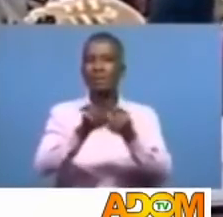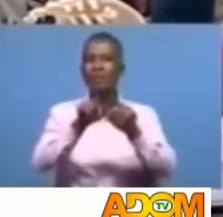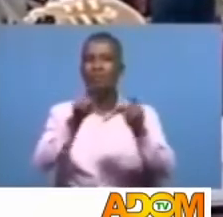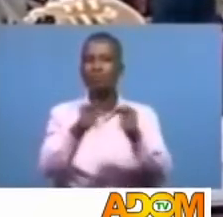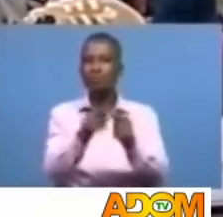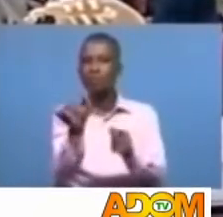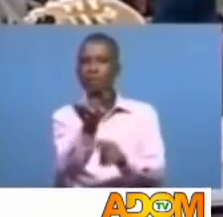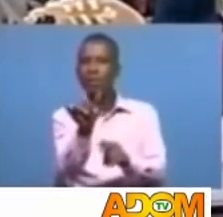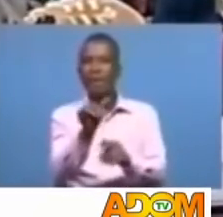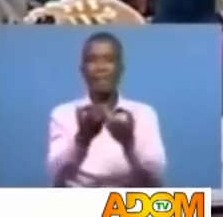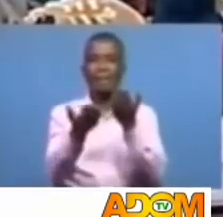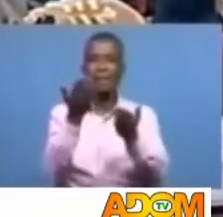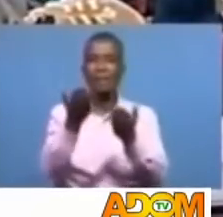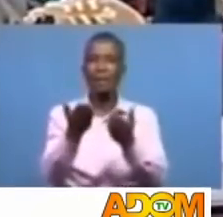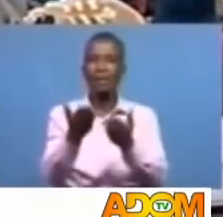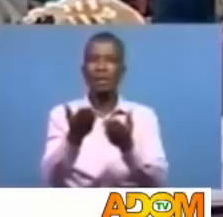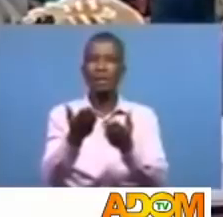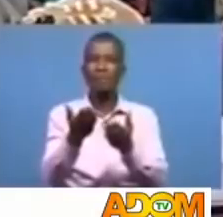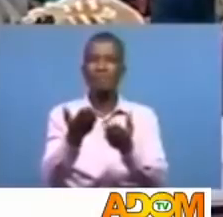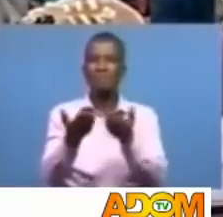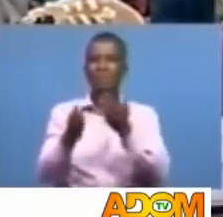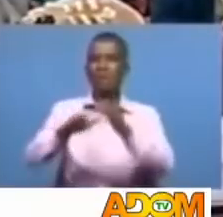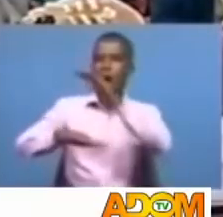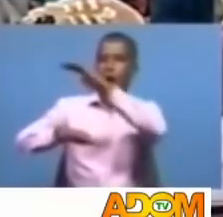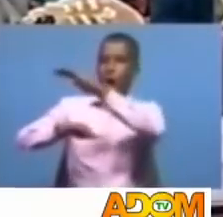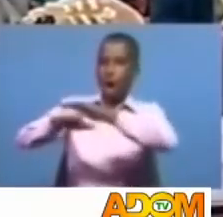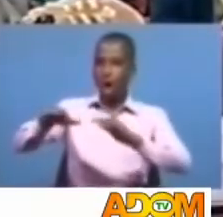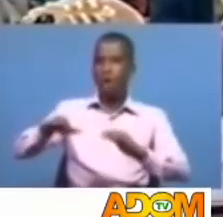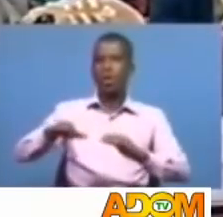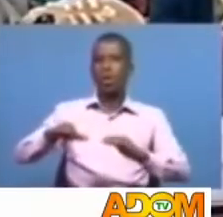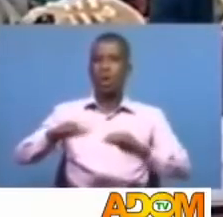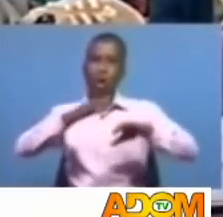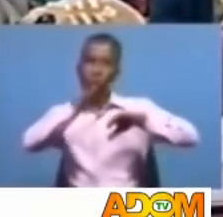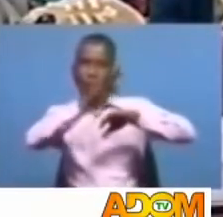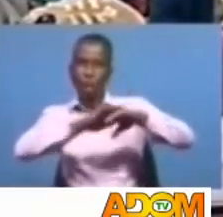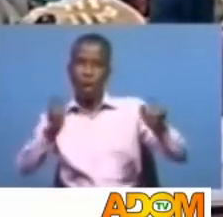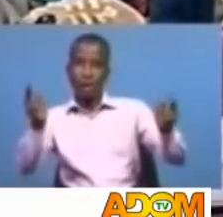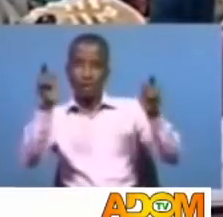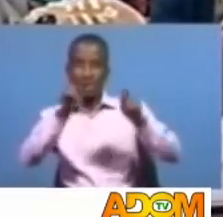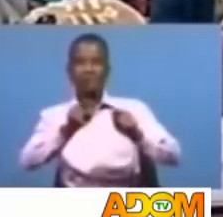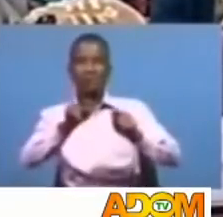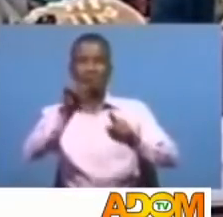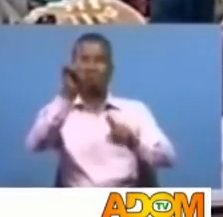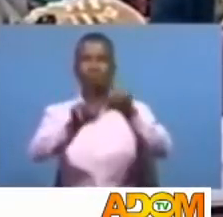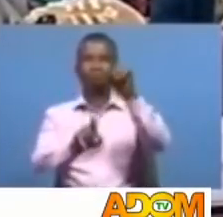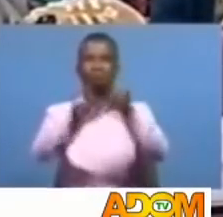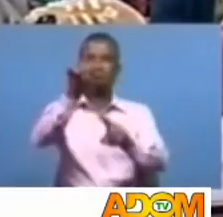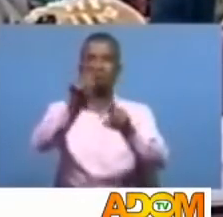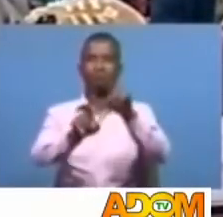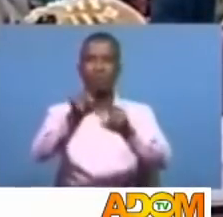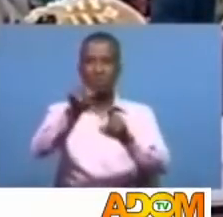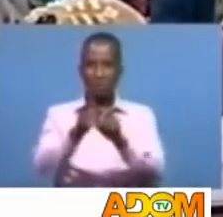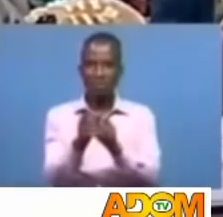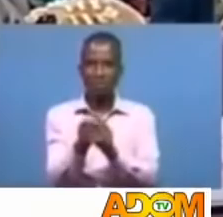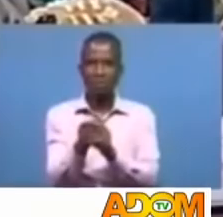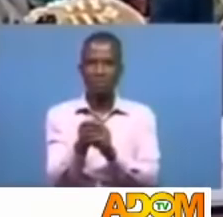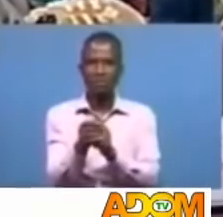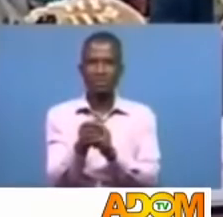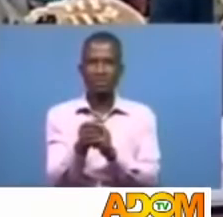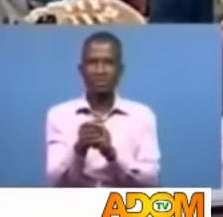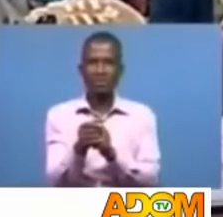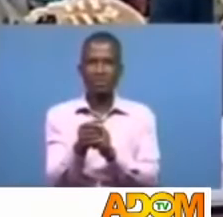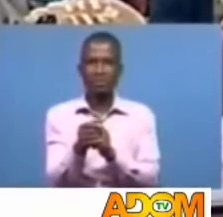party may be called by any adverse party and examined as if on